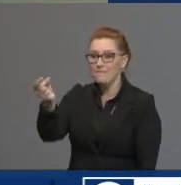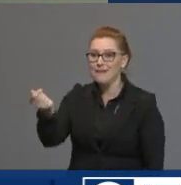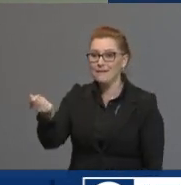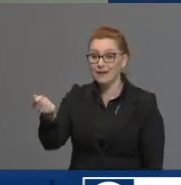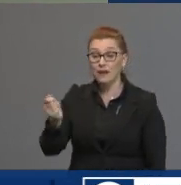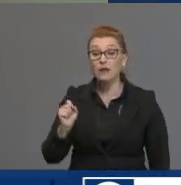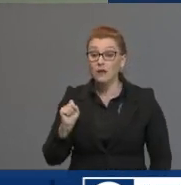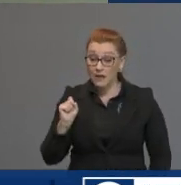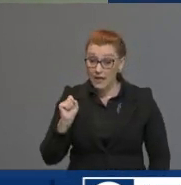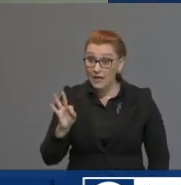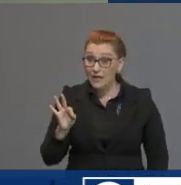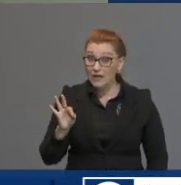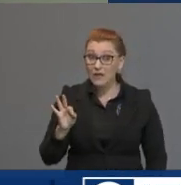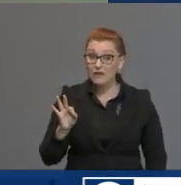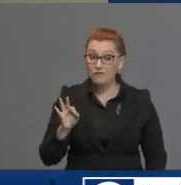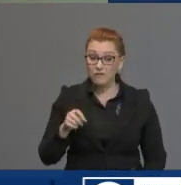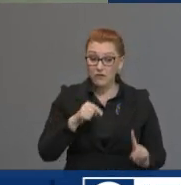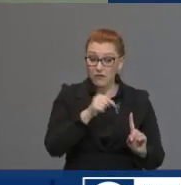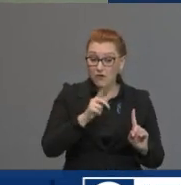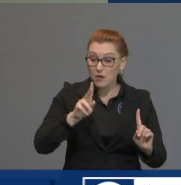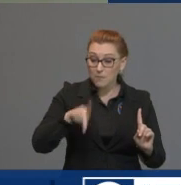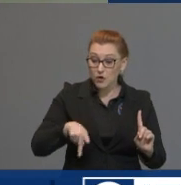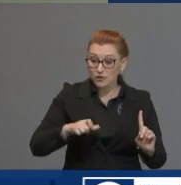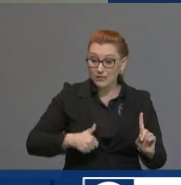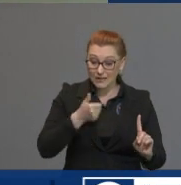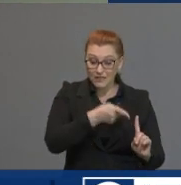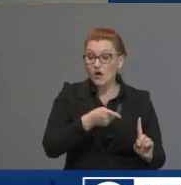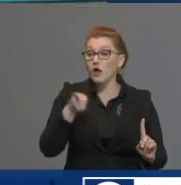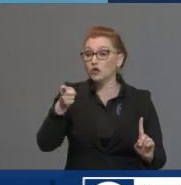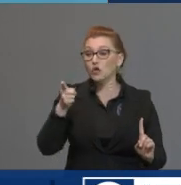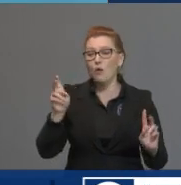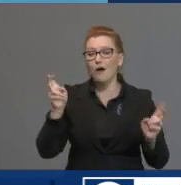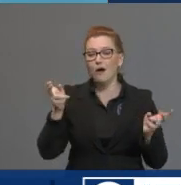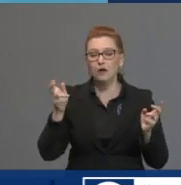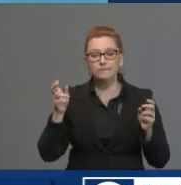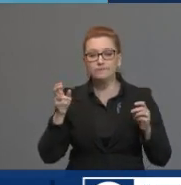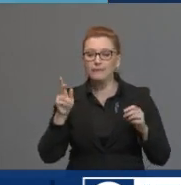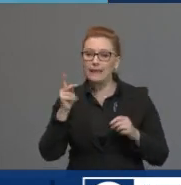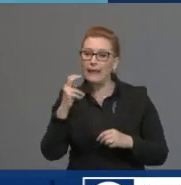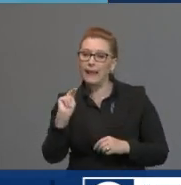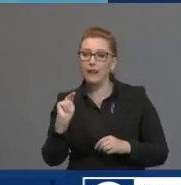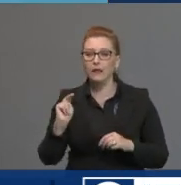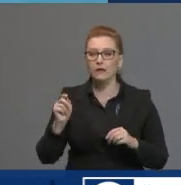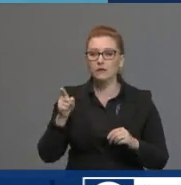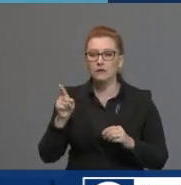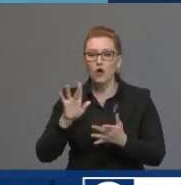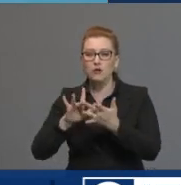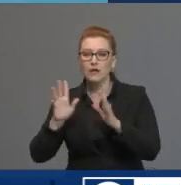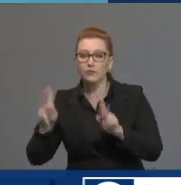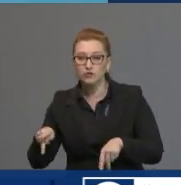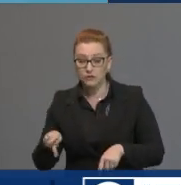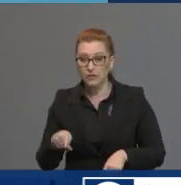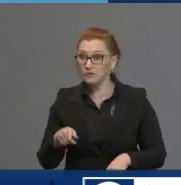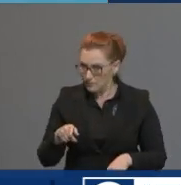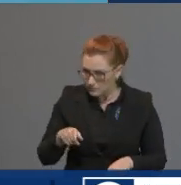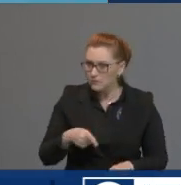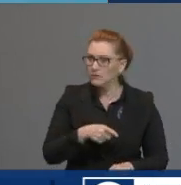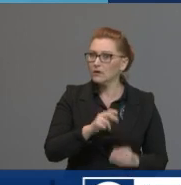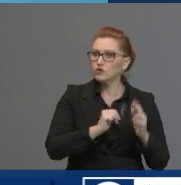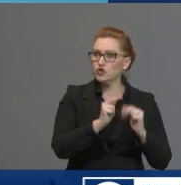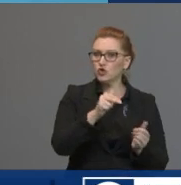one is in one of our long-term care facilities and you are the next of kin and they contract COVID-19, you will